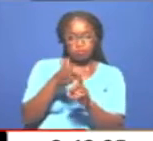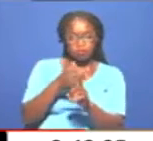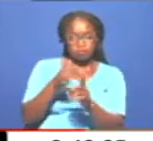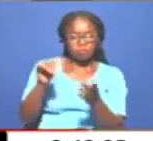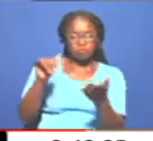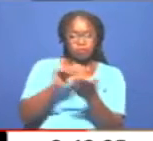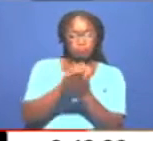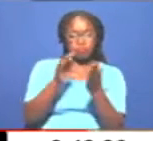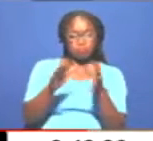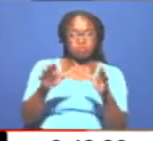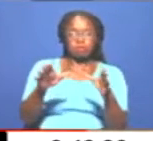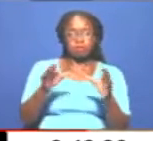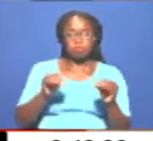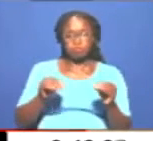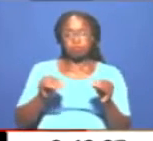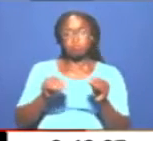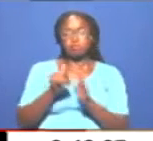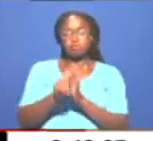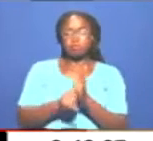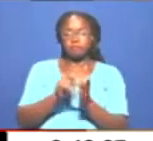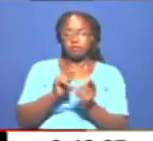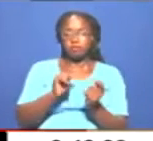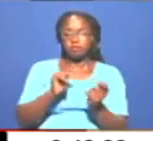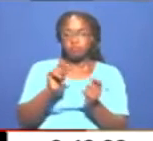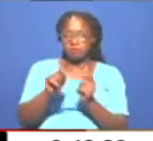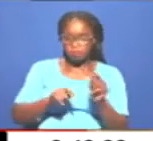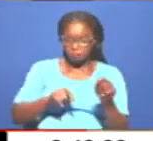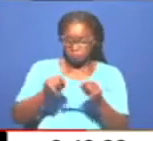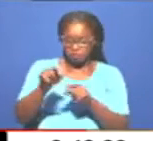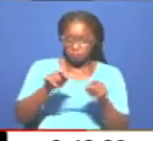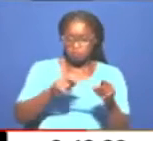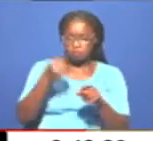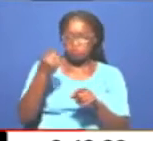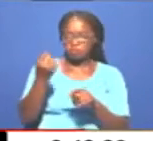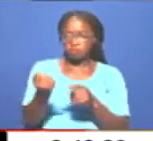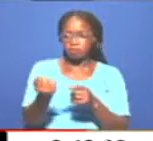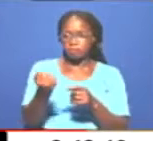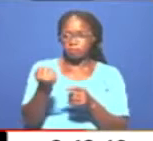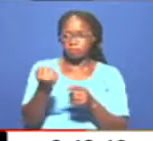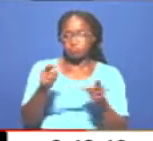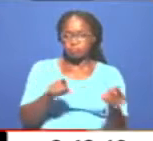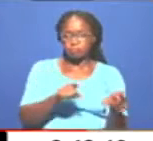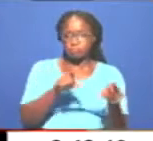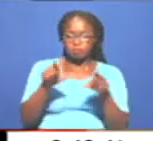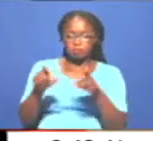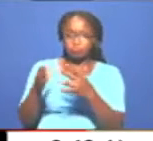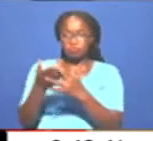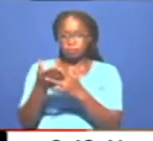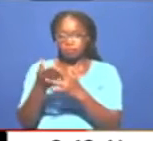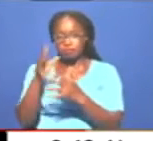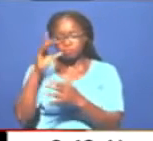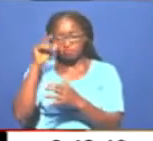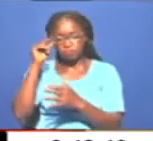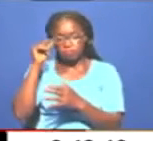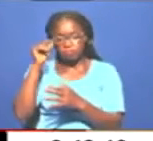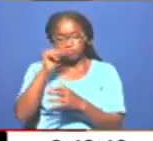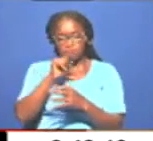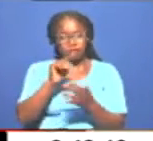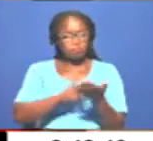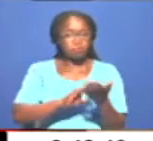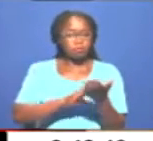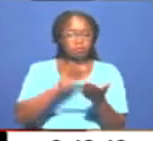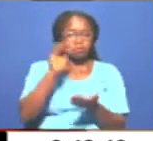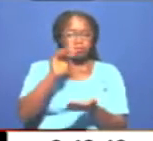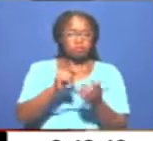rail transport. The changes for transporting a 50-50 container between Mombasa and Malaba has reduced